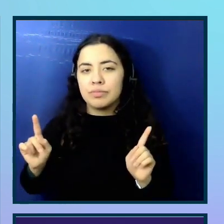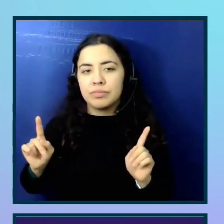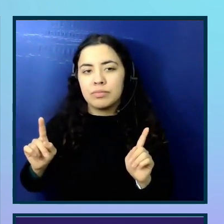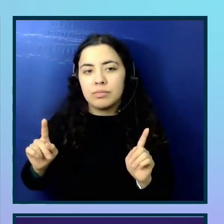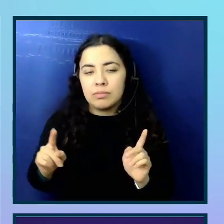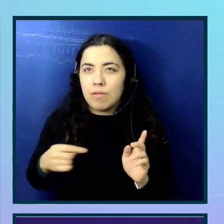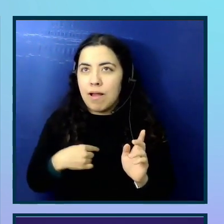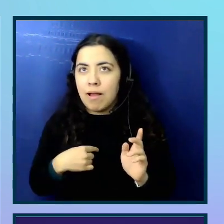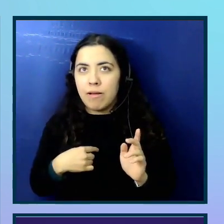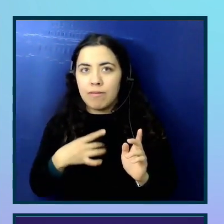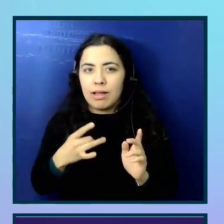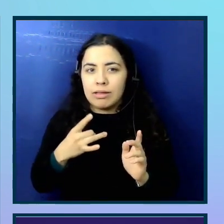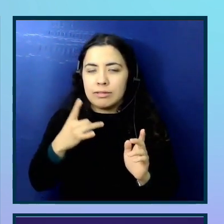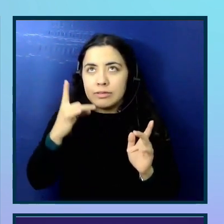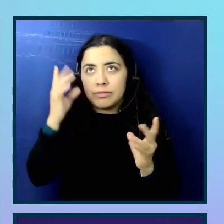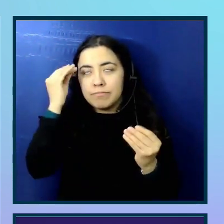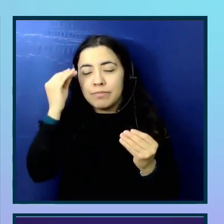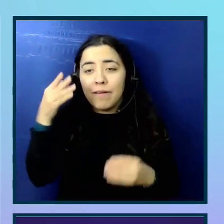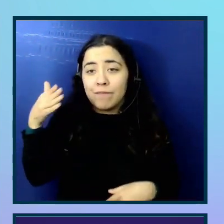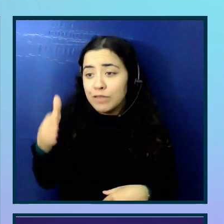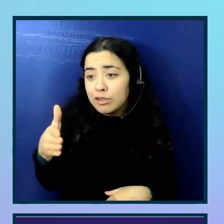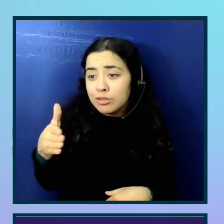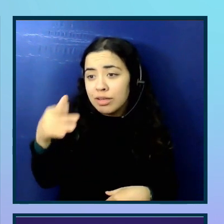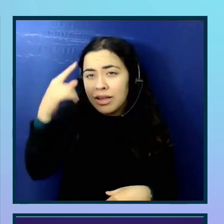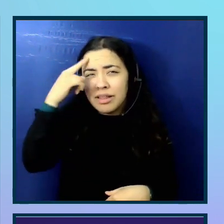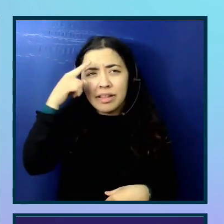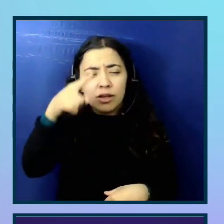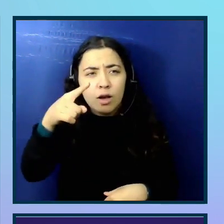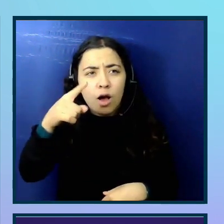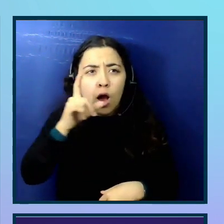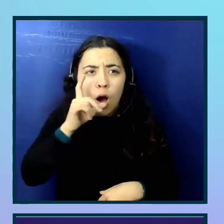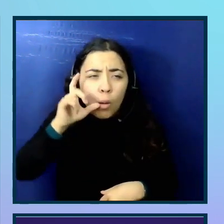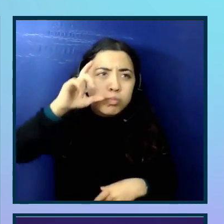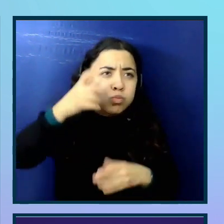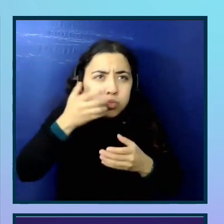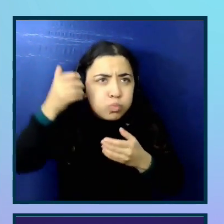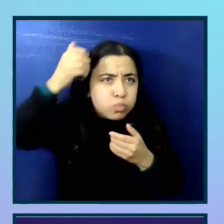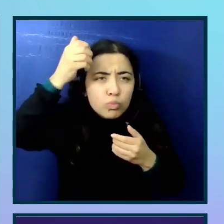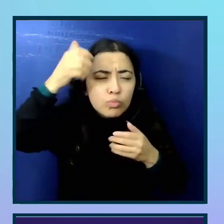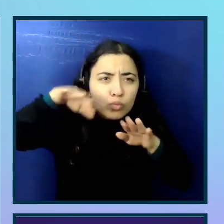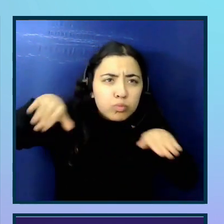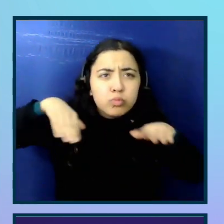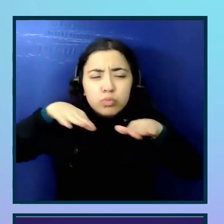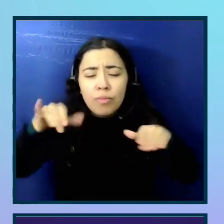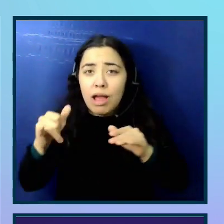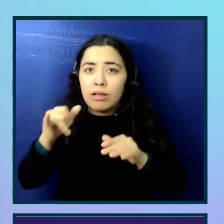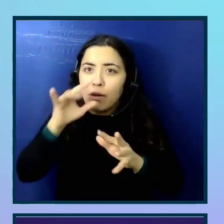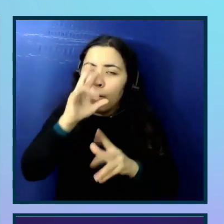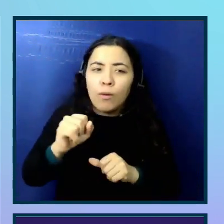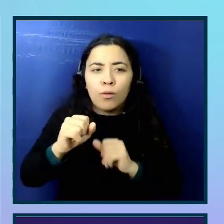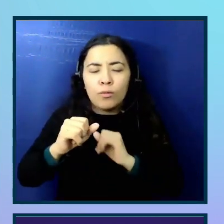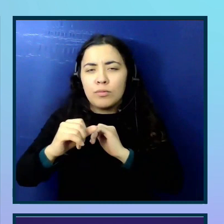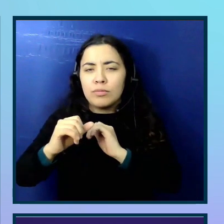that fish think that scuba gear is really fascinating assistive technology. So for me, what assistive